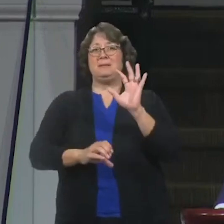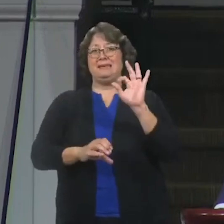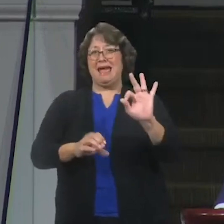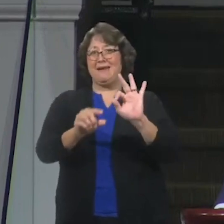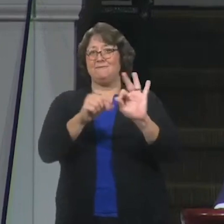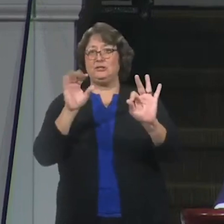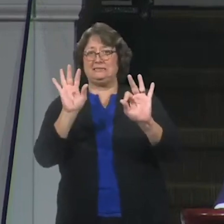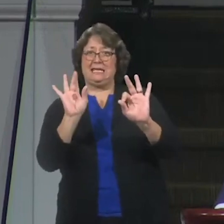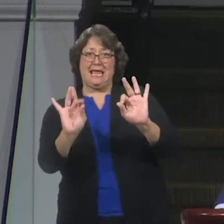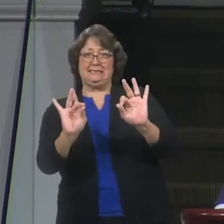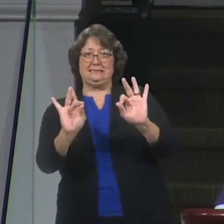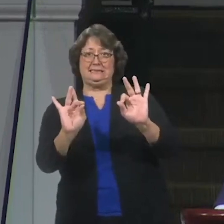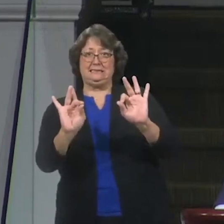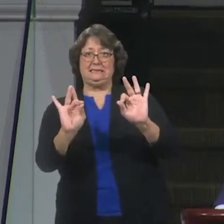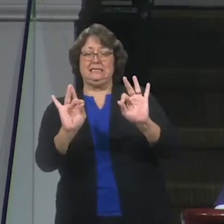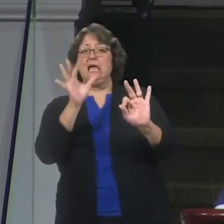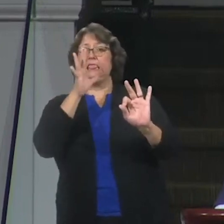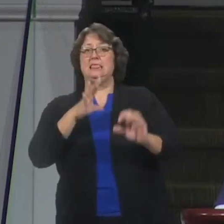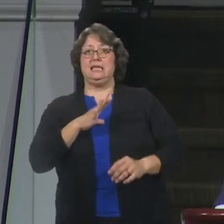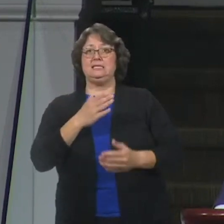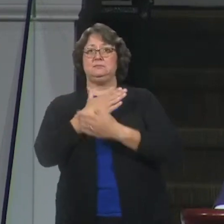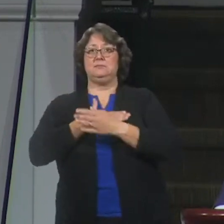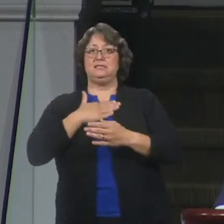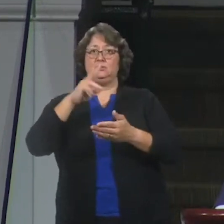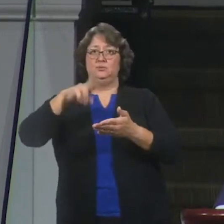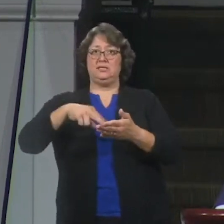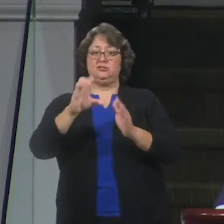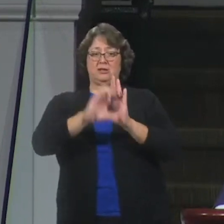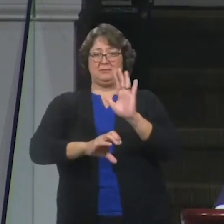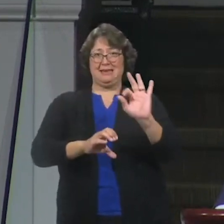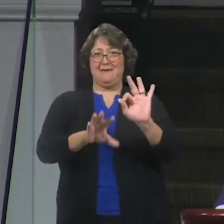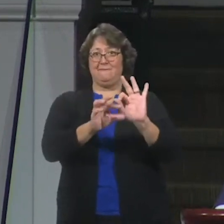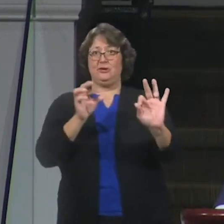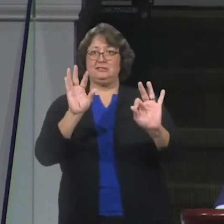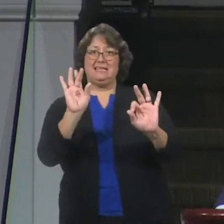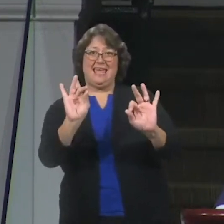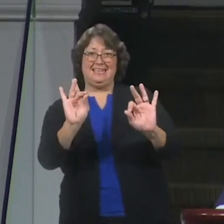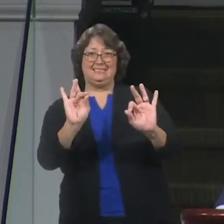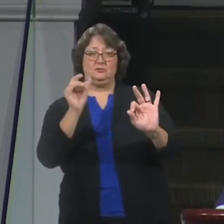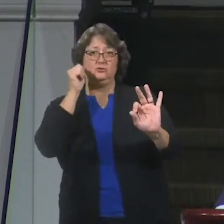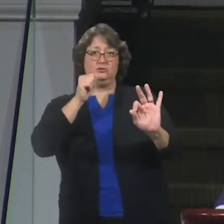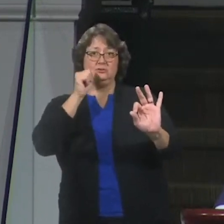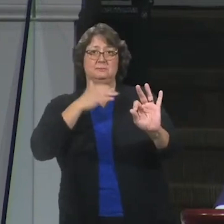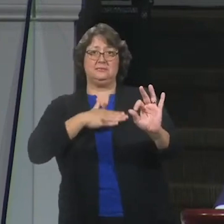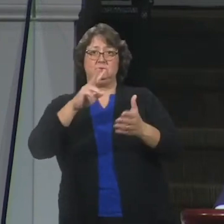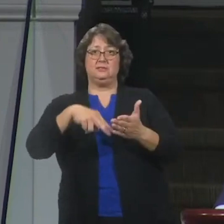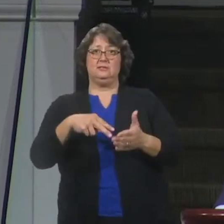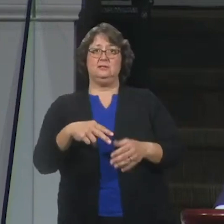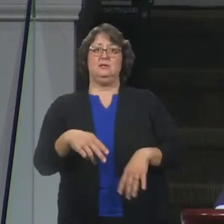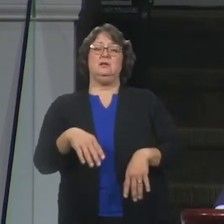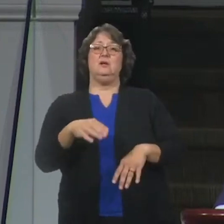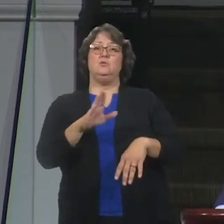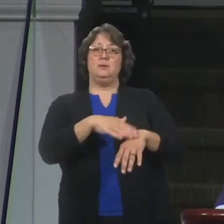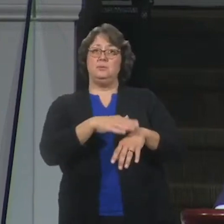8. Ladies, would you mind reading verse number 8 of chapter 9? Everyone, girls, ready? Reprove.